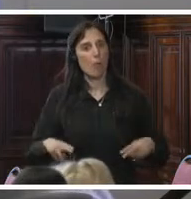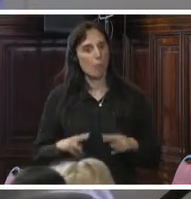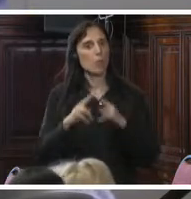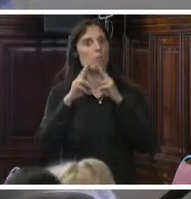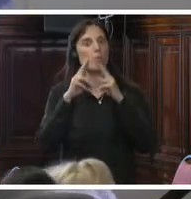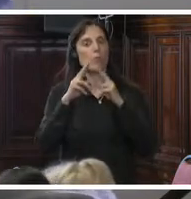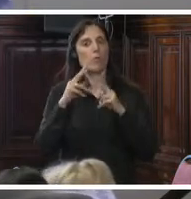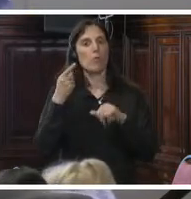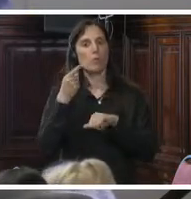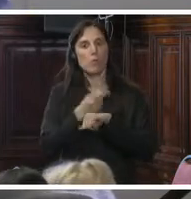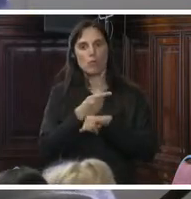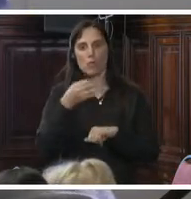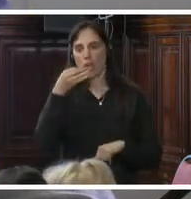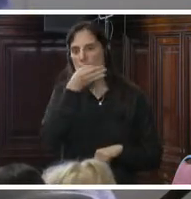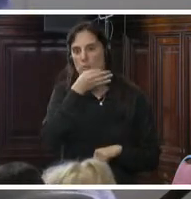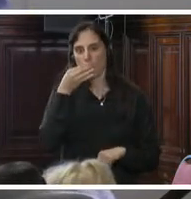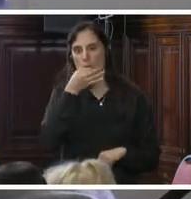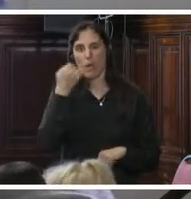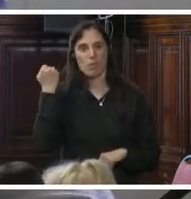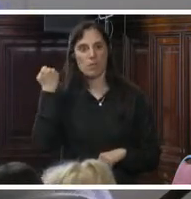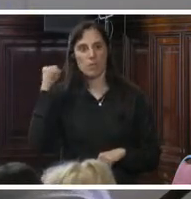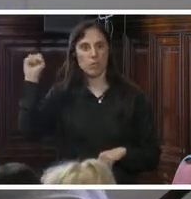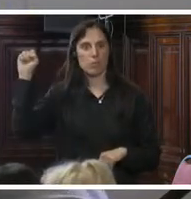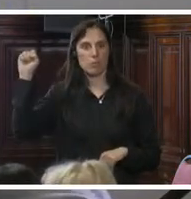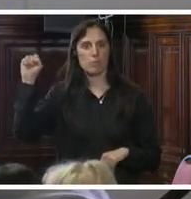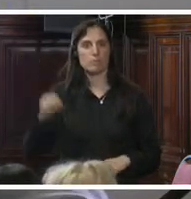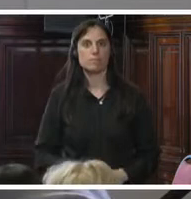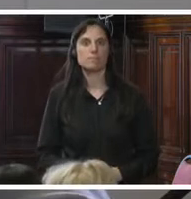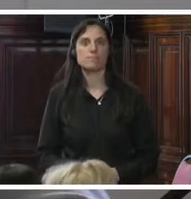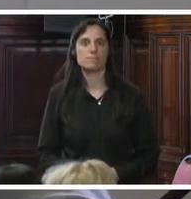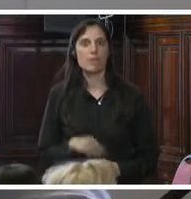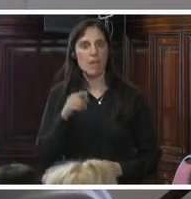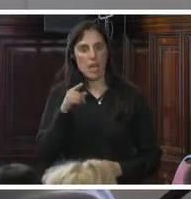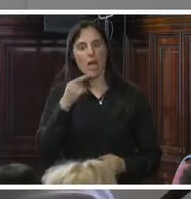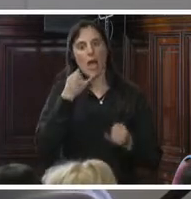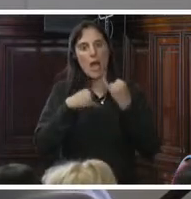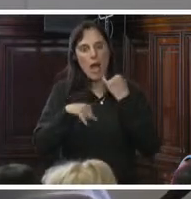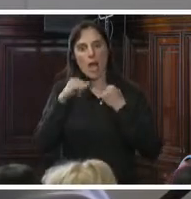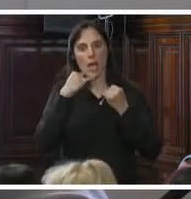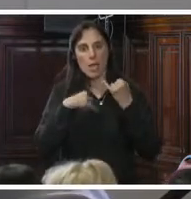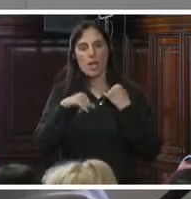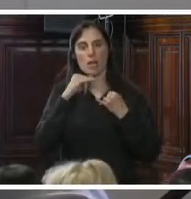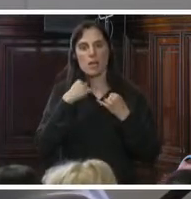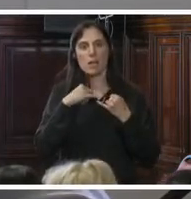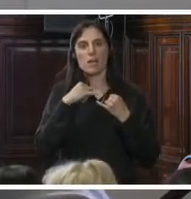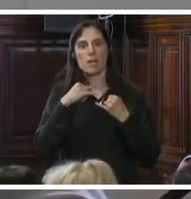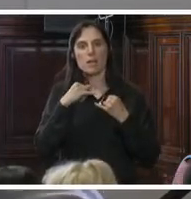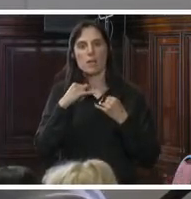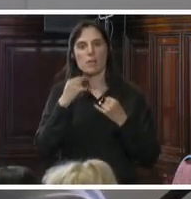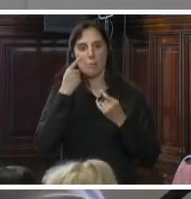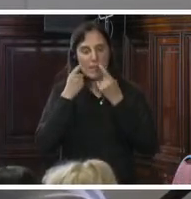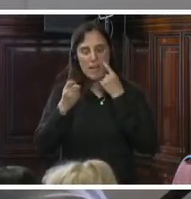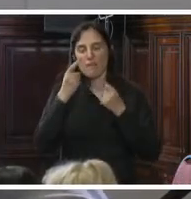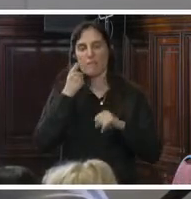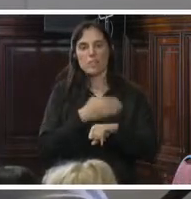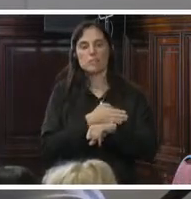Crime, and she is the prevention advisor at that office. She will be making a presentation to